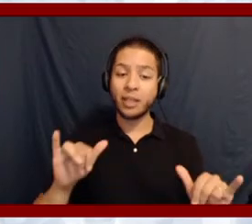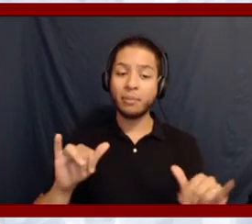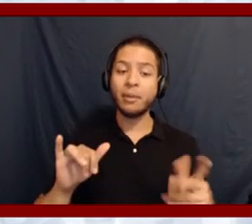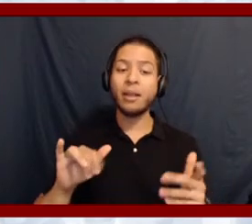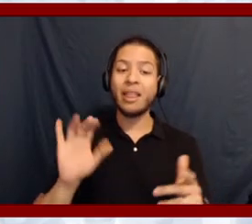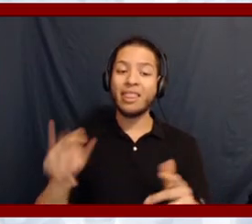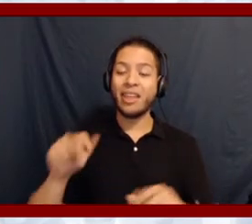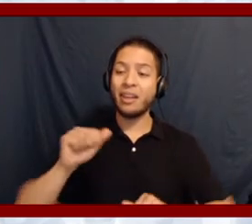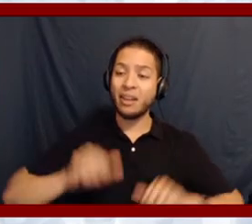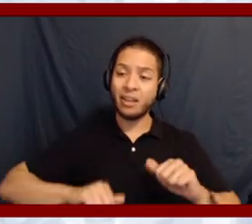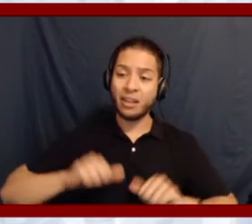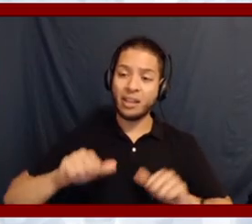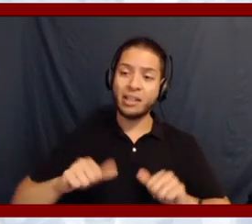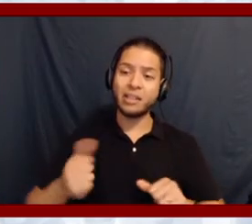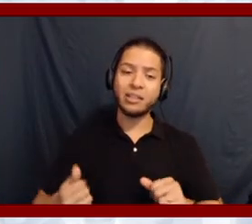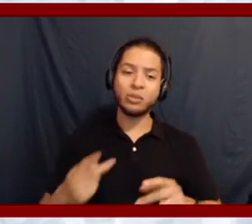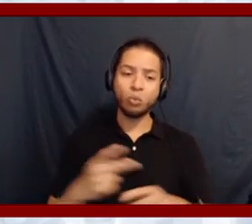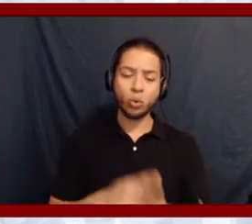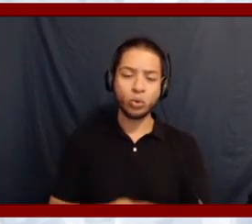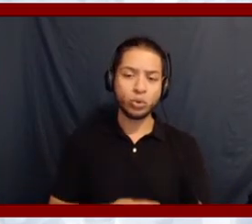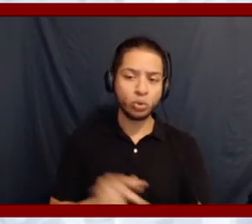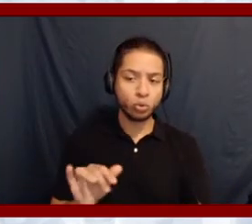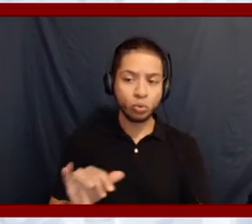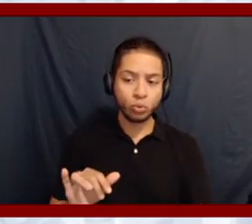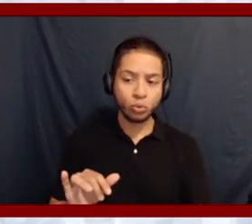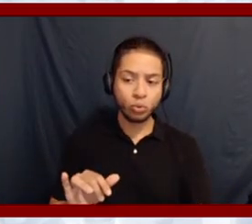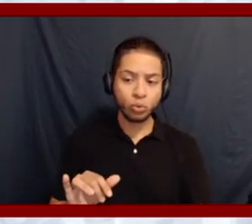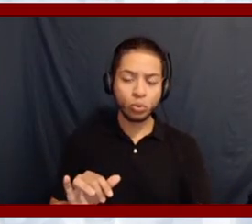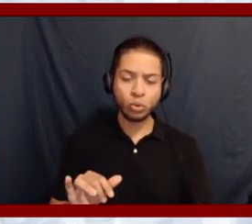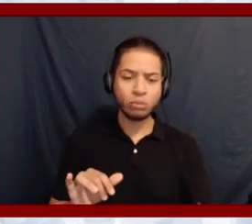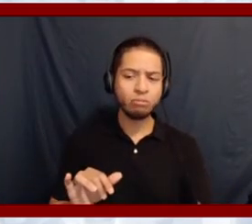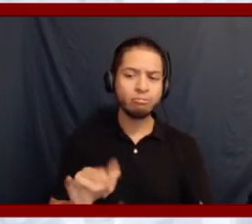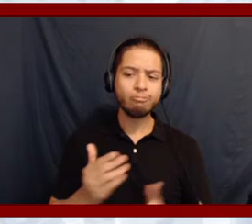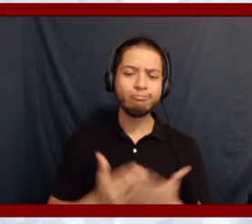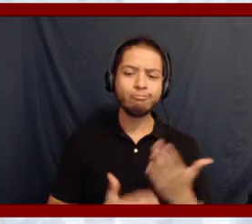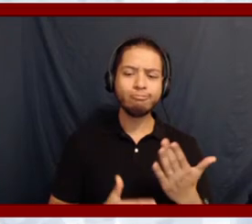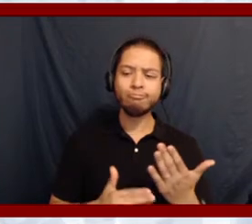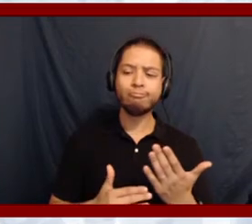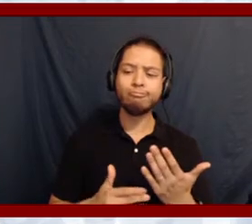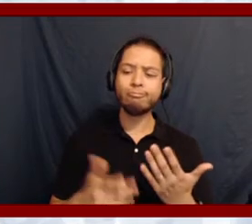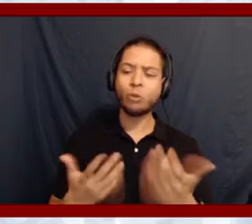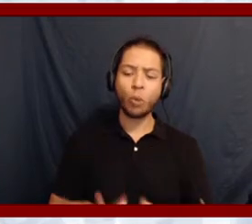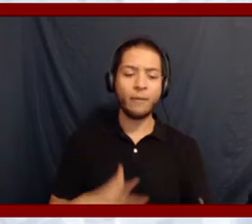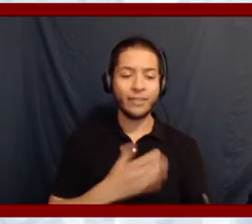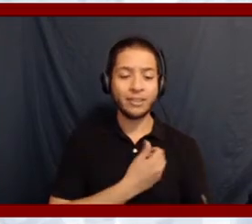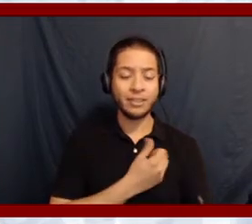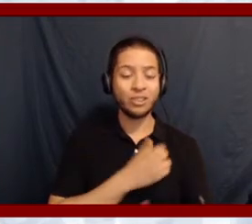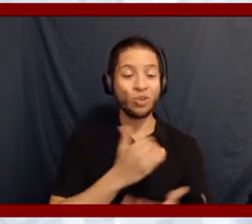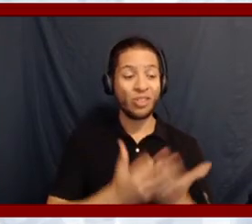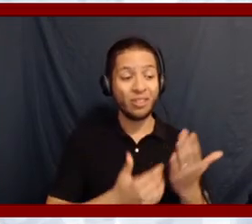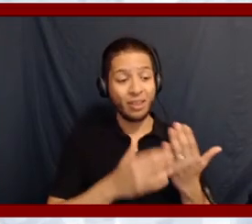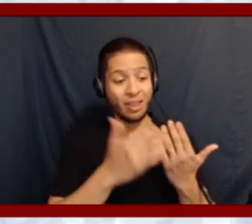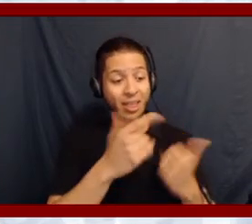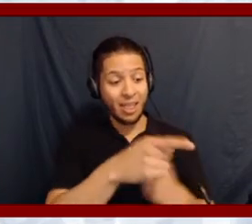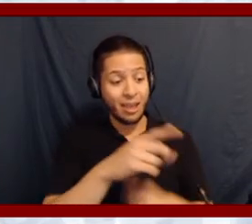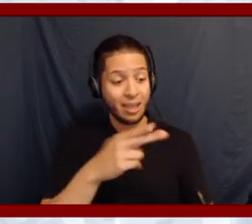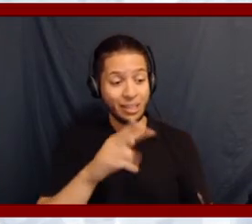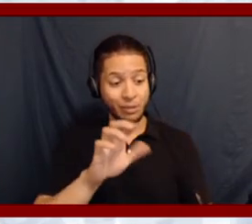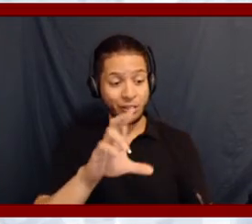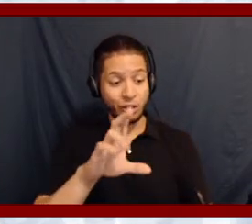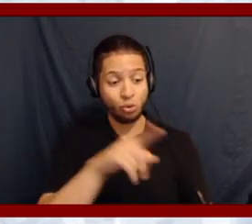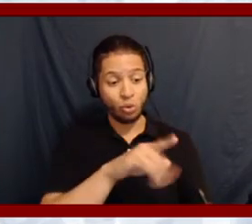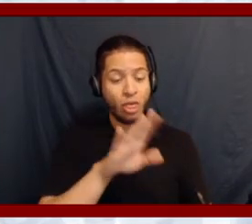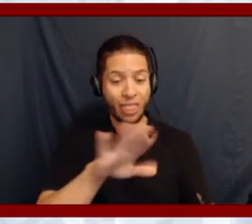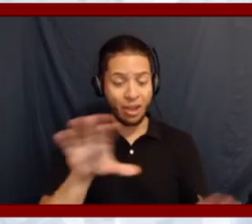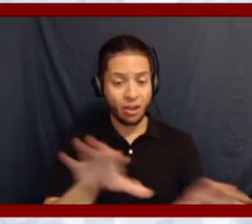is also greater in the Black community. So what we've seen from the HBCUs is critical. Having vaccine clinics, using the